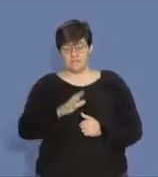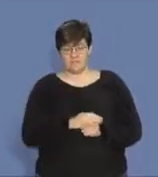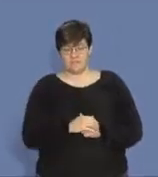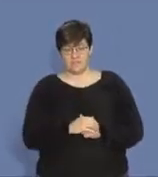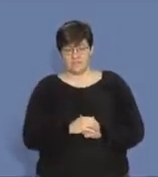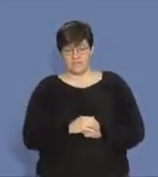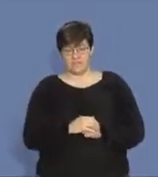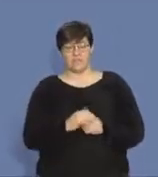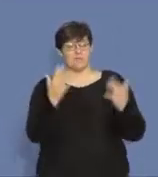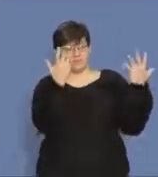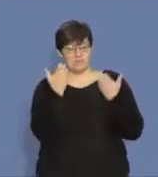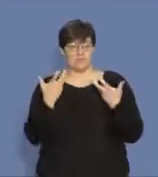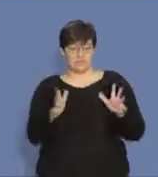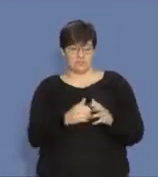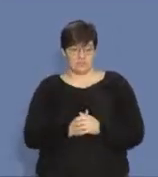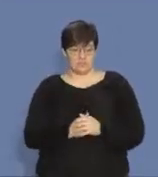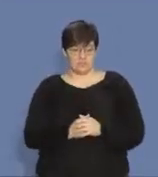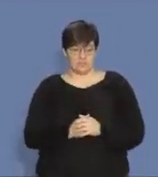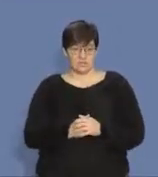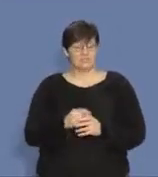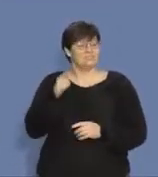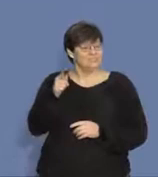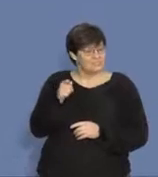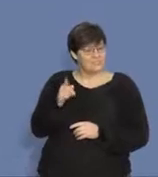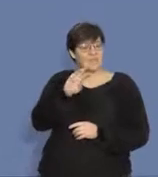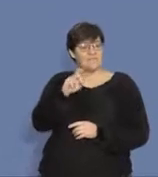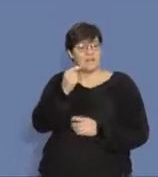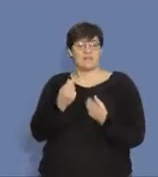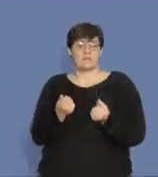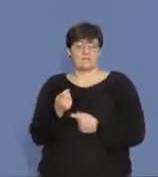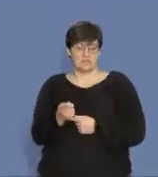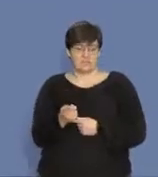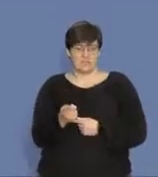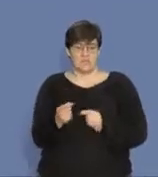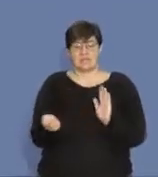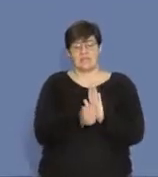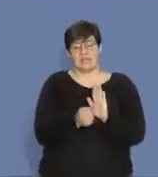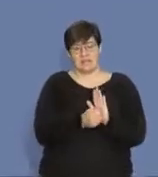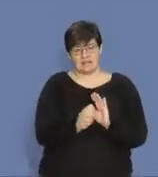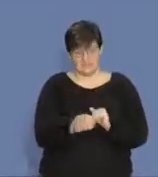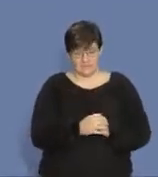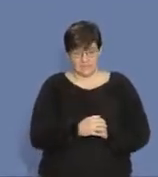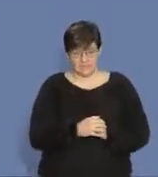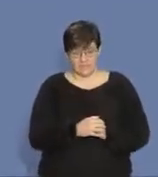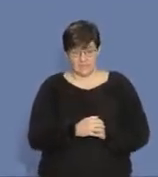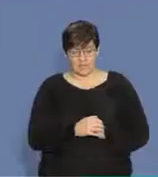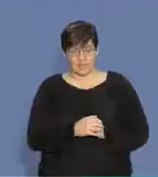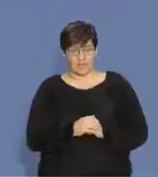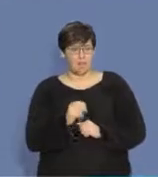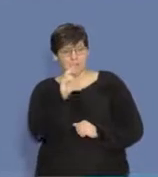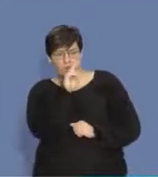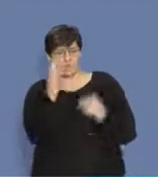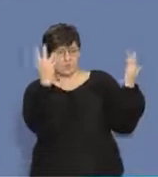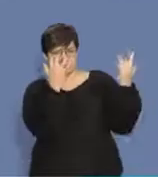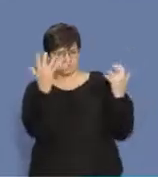11,475 that we have calculated is the VAT amount on my sales. Now what is important, if you look at